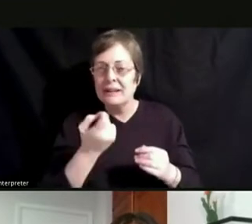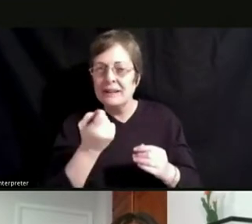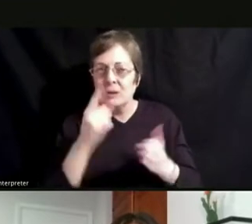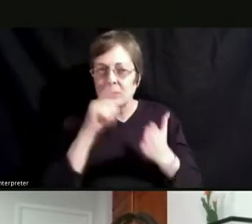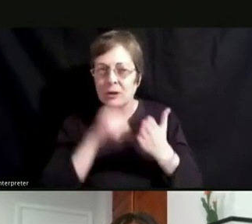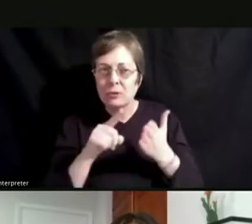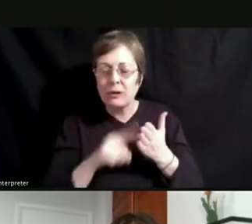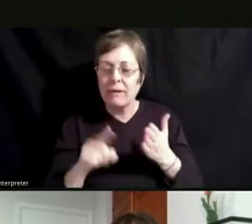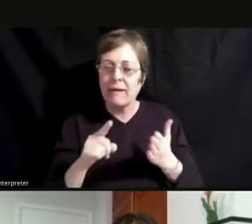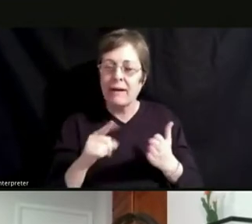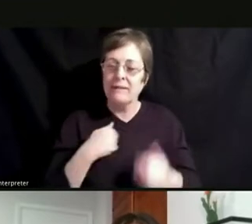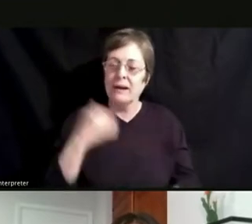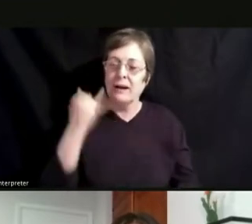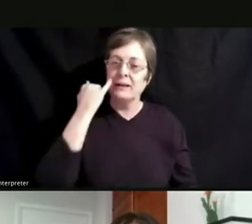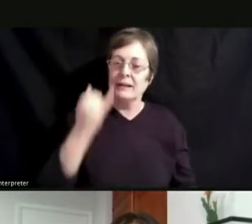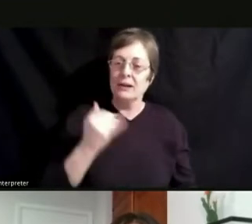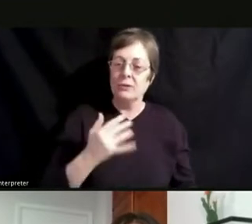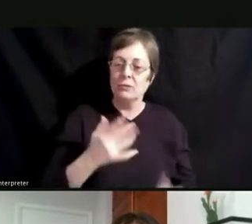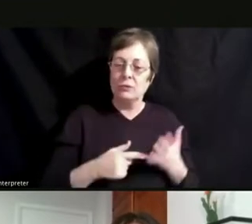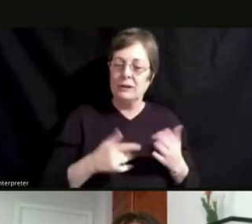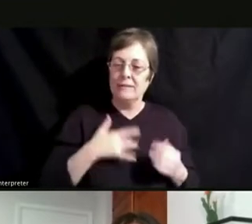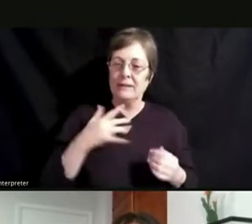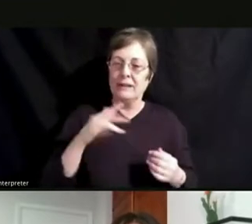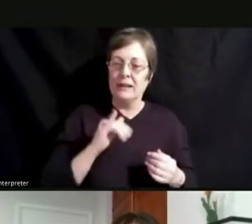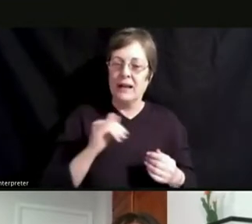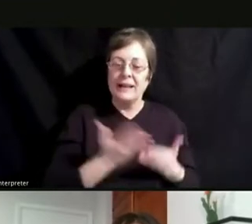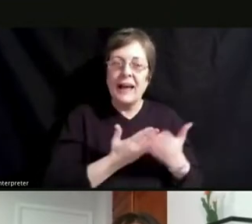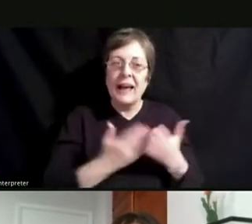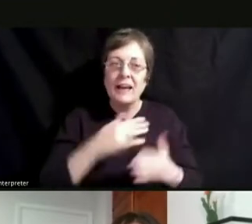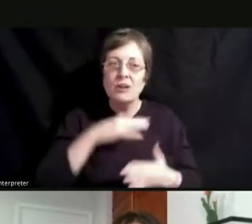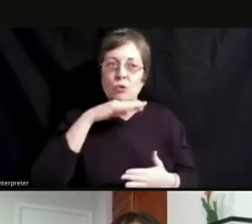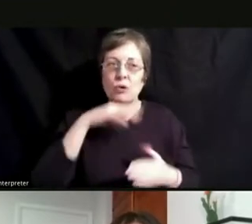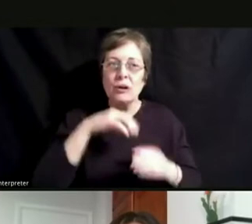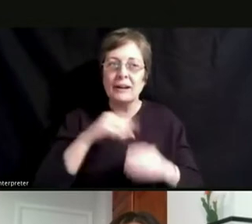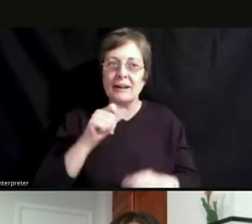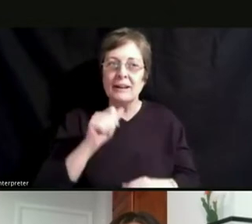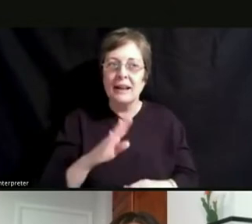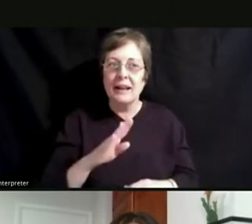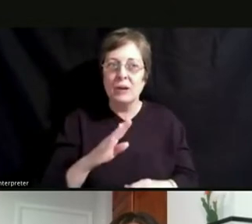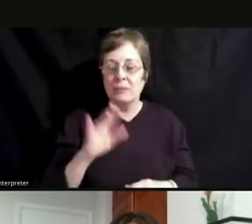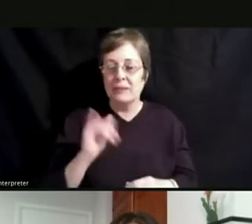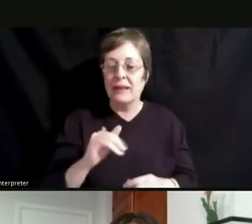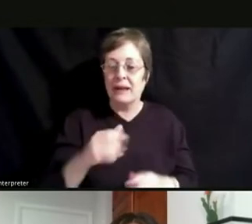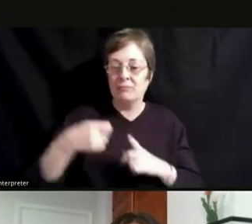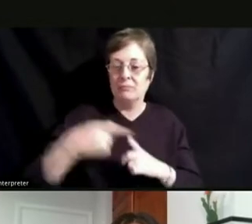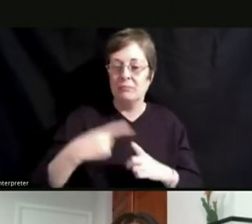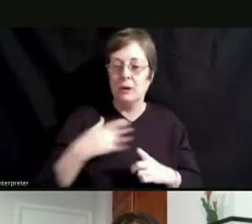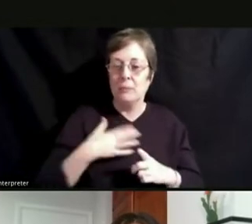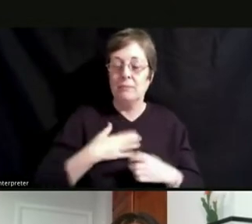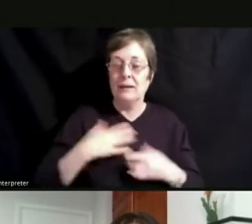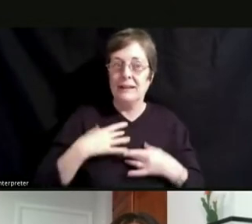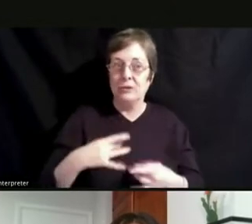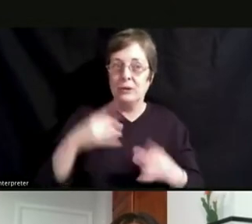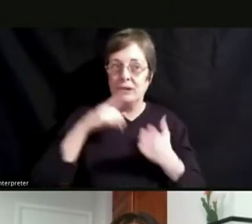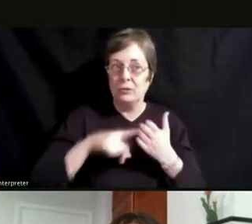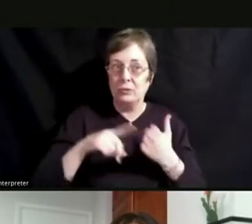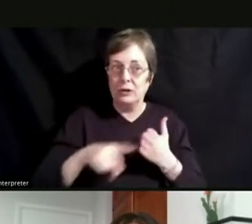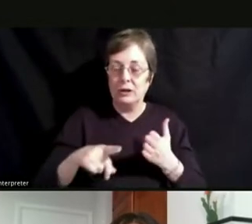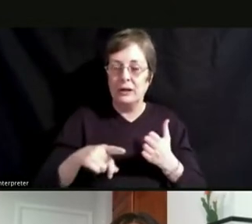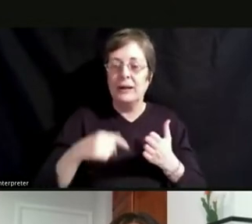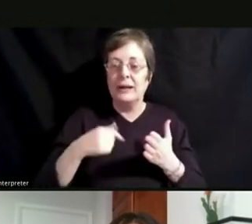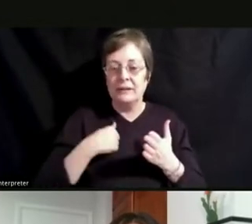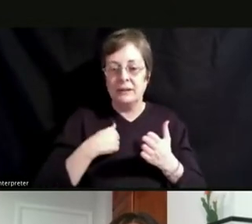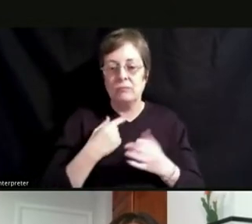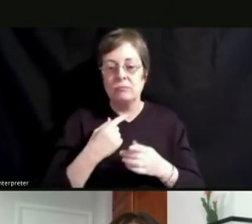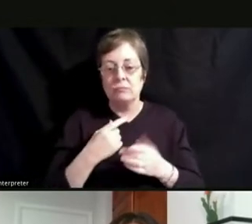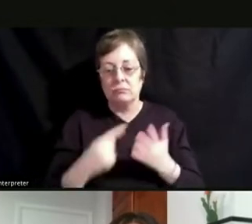glimpse of what it's like to get your hands dirty in a lab. So that's kind of what sparked my interest in research. And then actually as an undergraduate student,